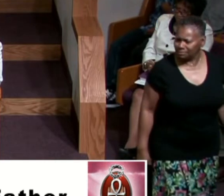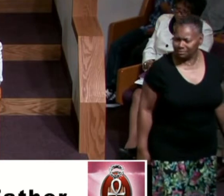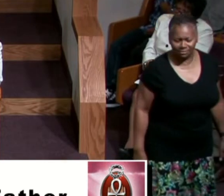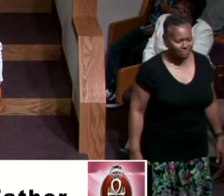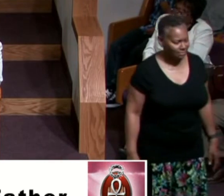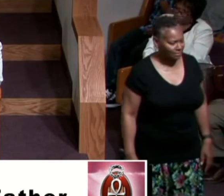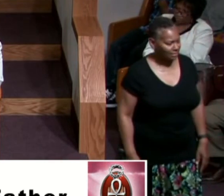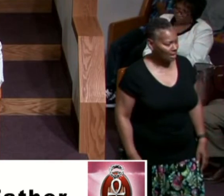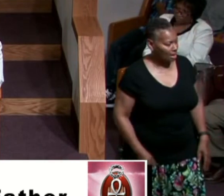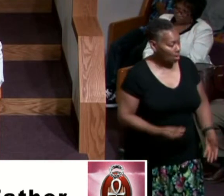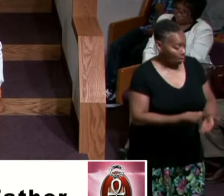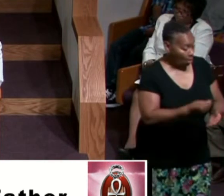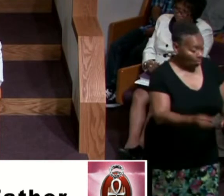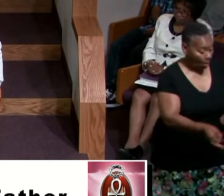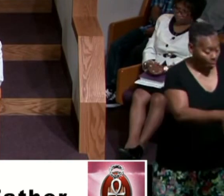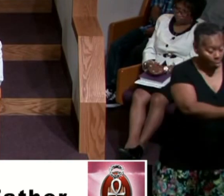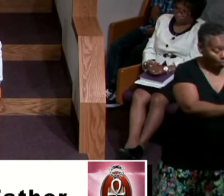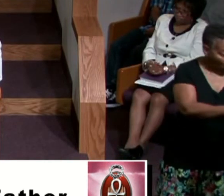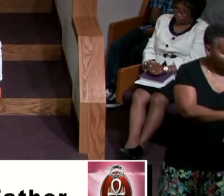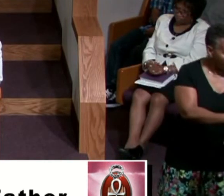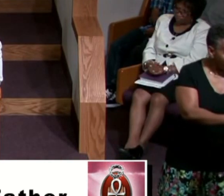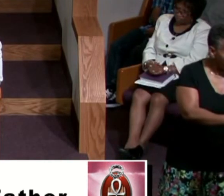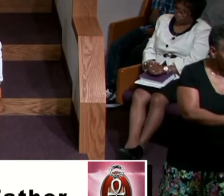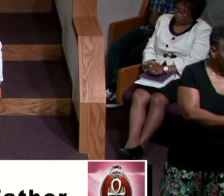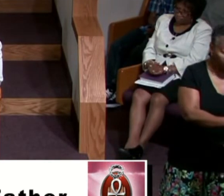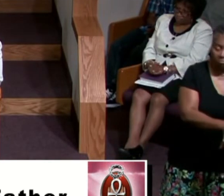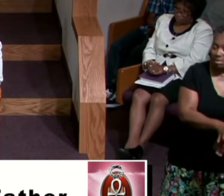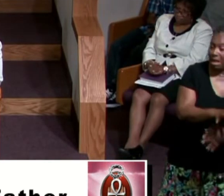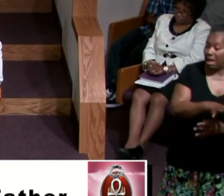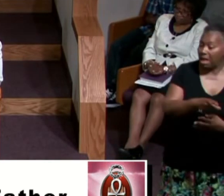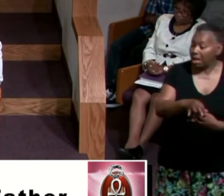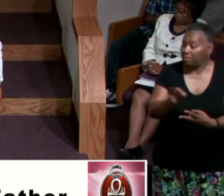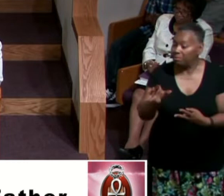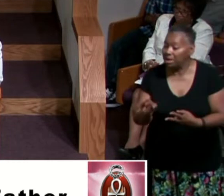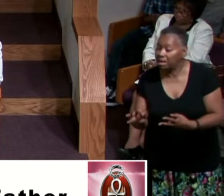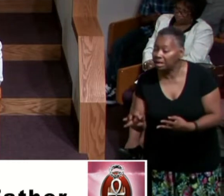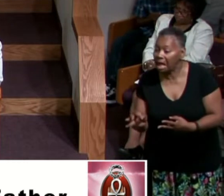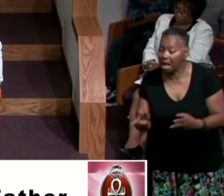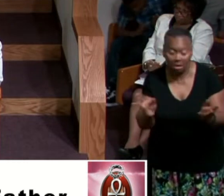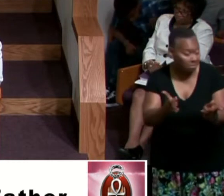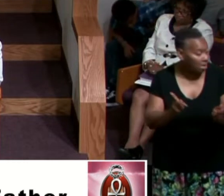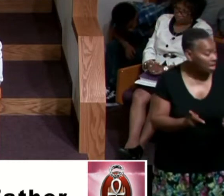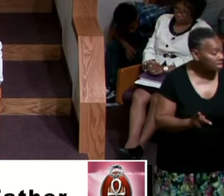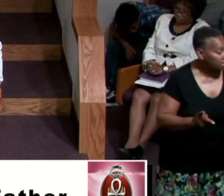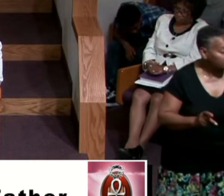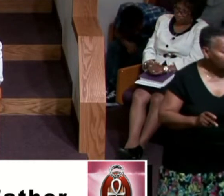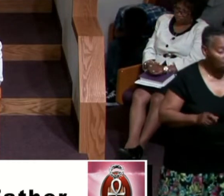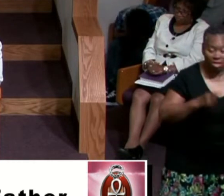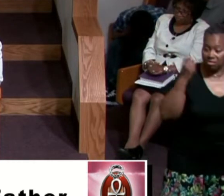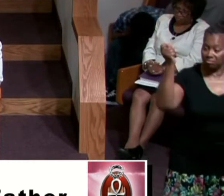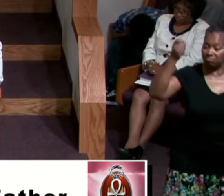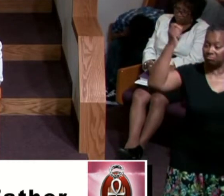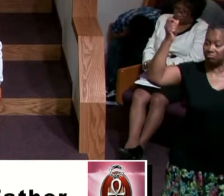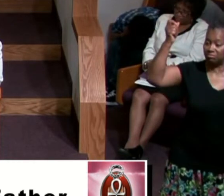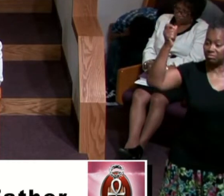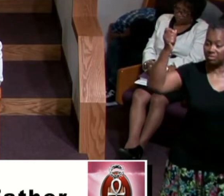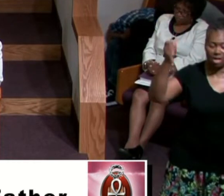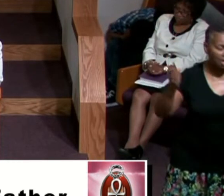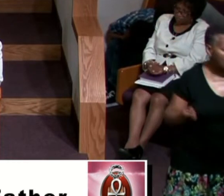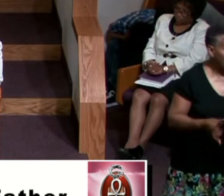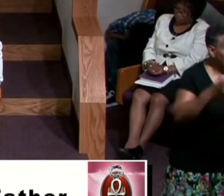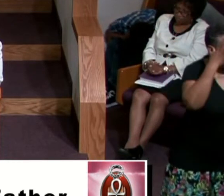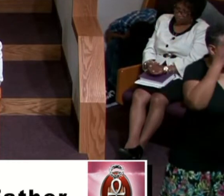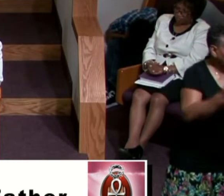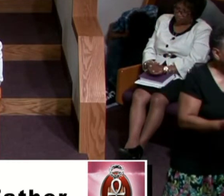Bought the ring. They then picked out the reception hall. Figured out which synagogue they're going to have the ceremony